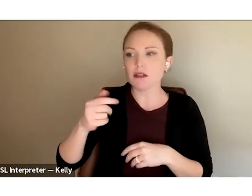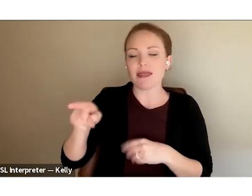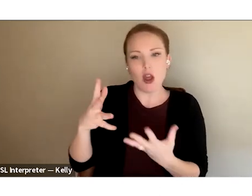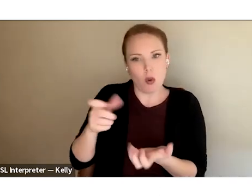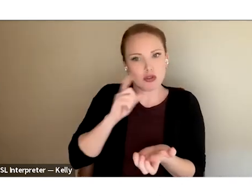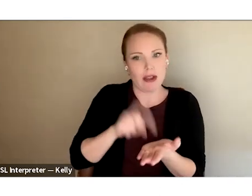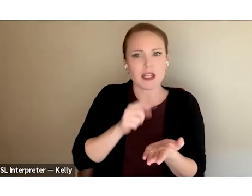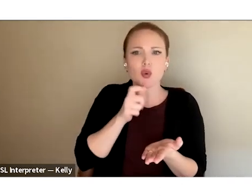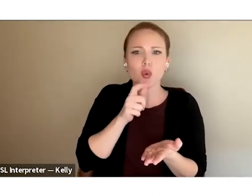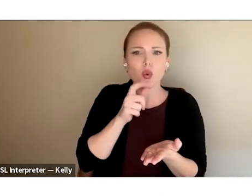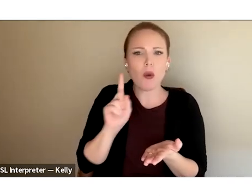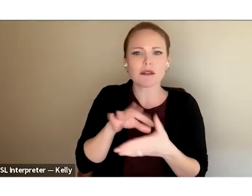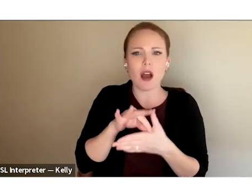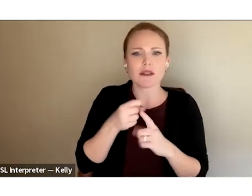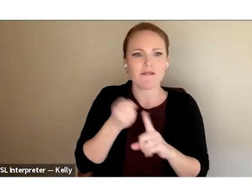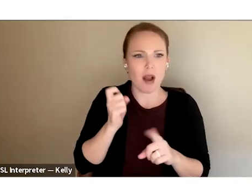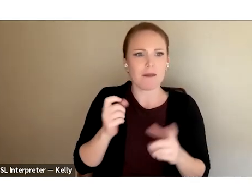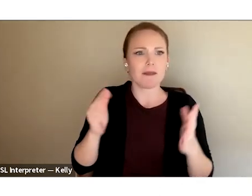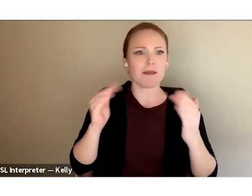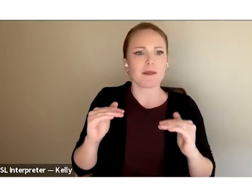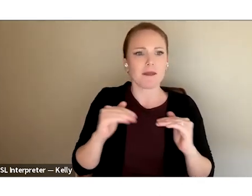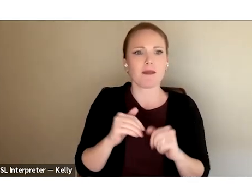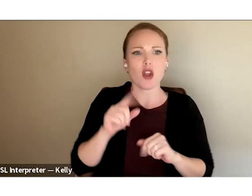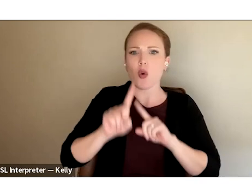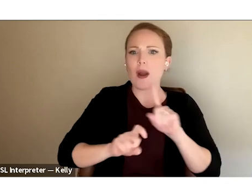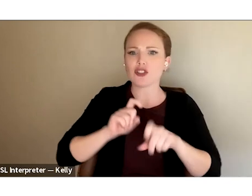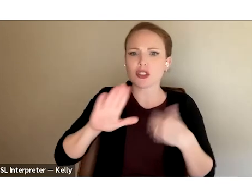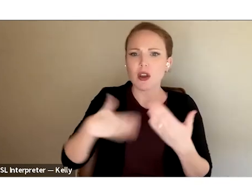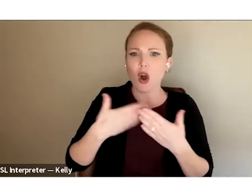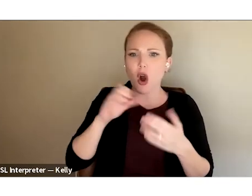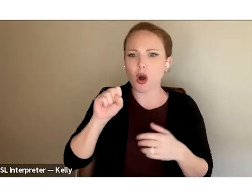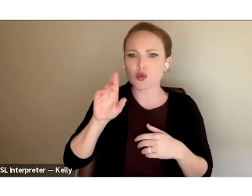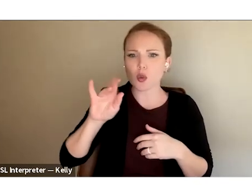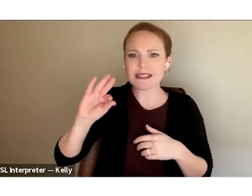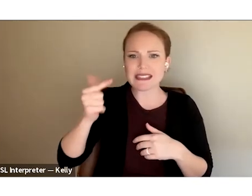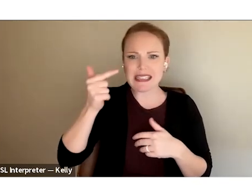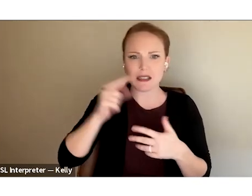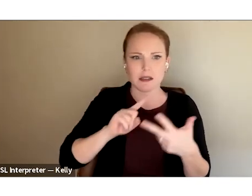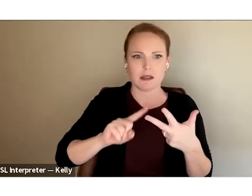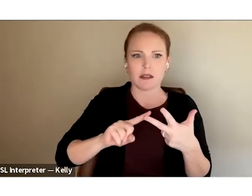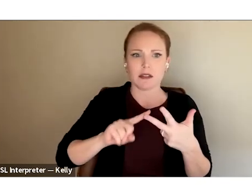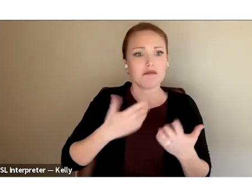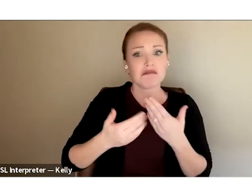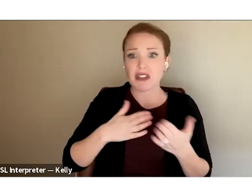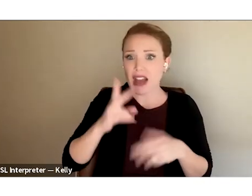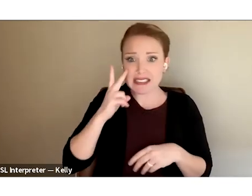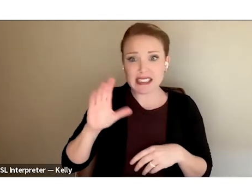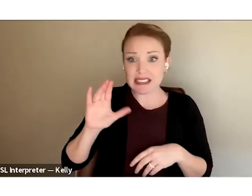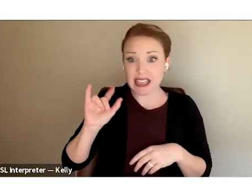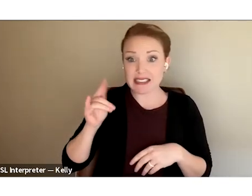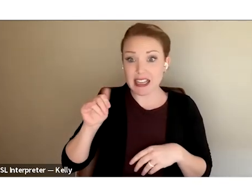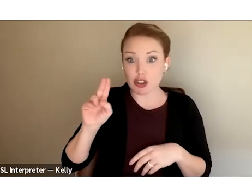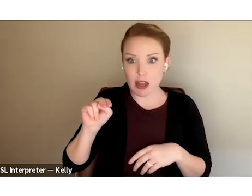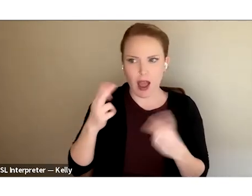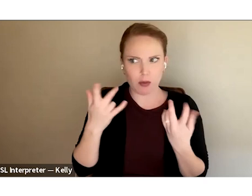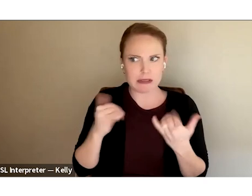Question all sourcing. So even if I see citations, I'm still going to look that up